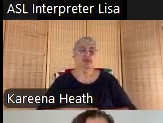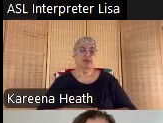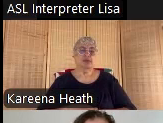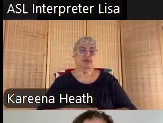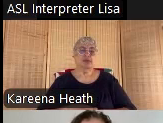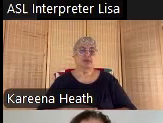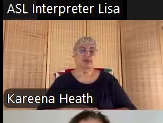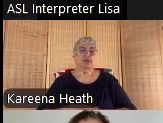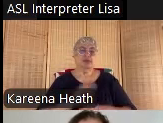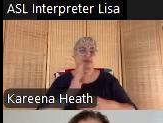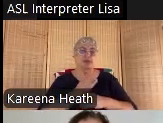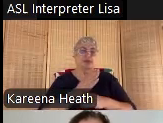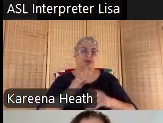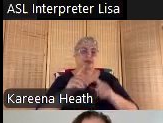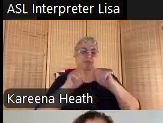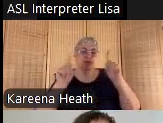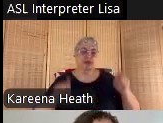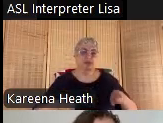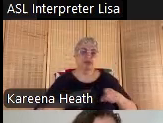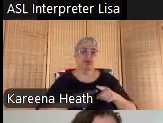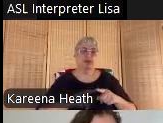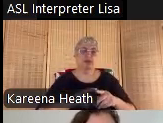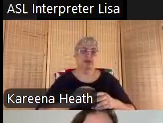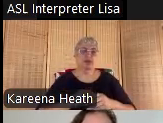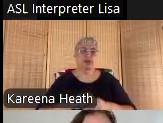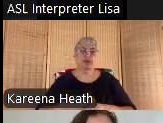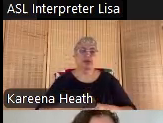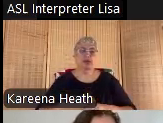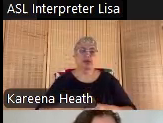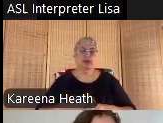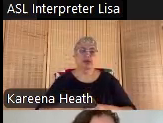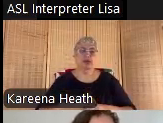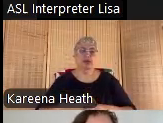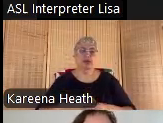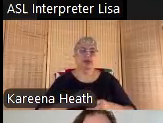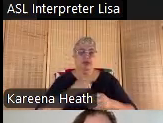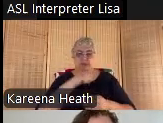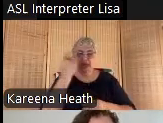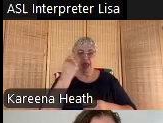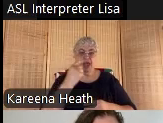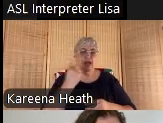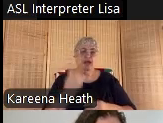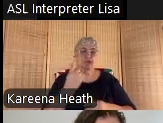A sharing screen. My screen just keeps getting black.